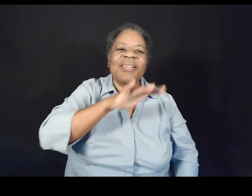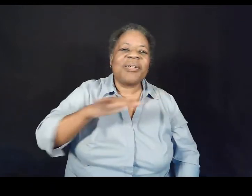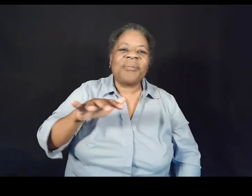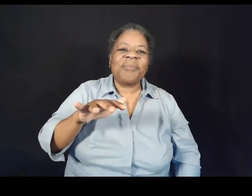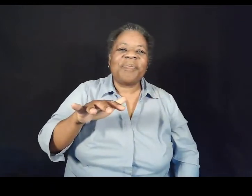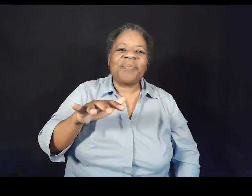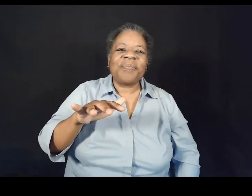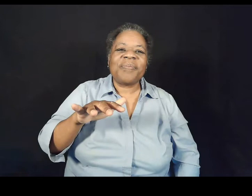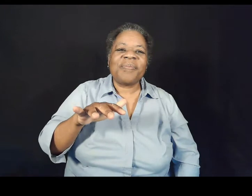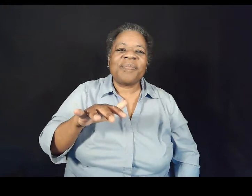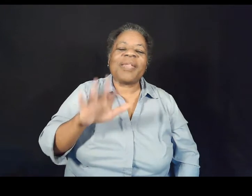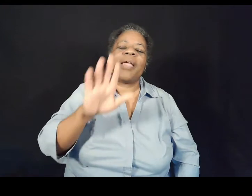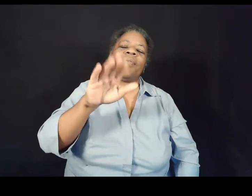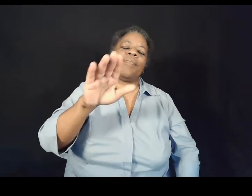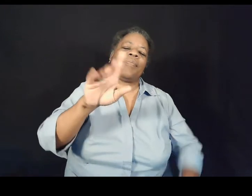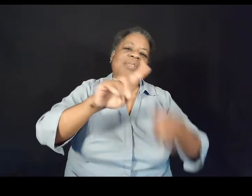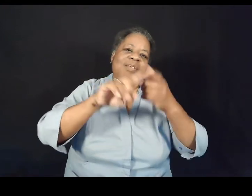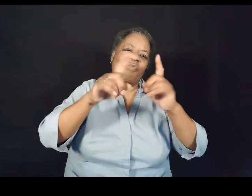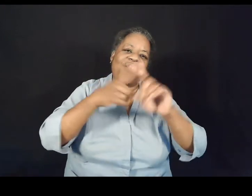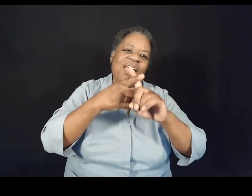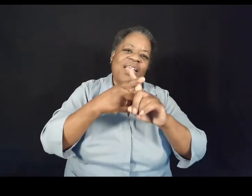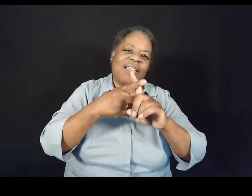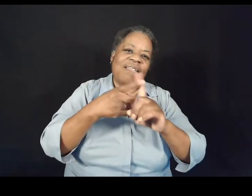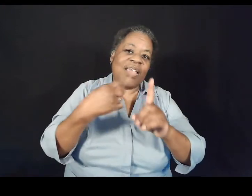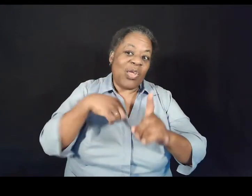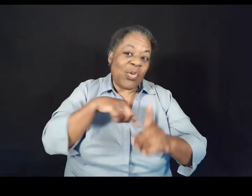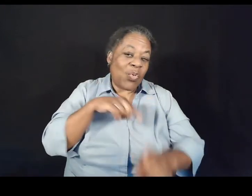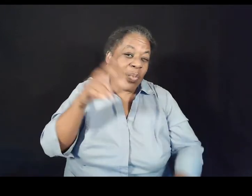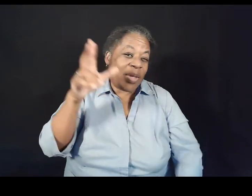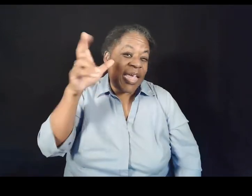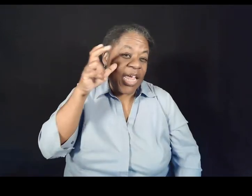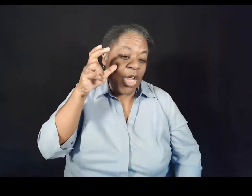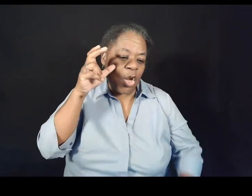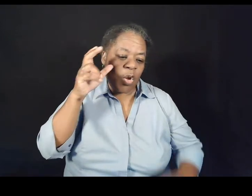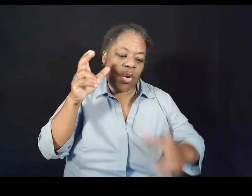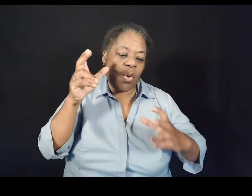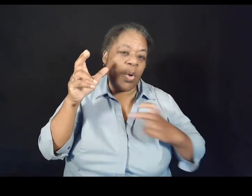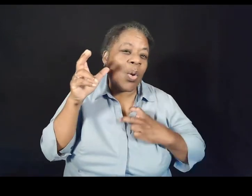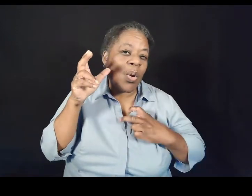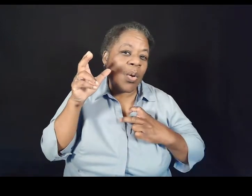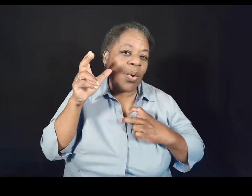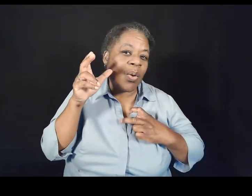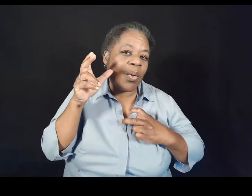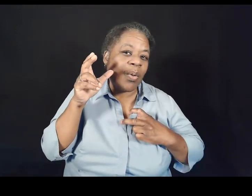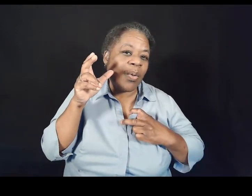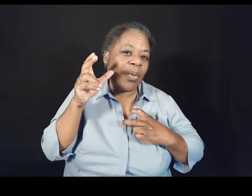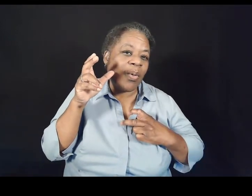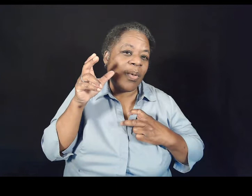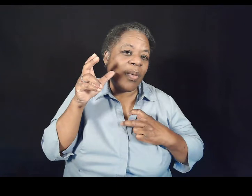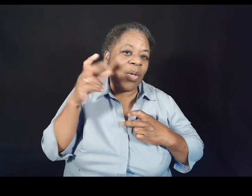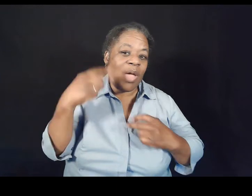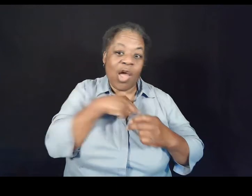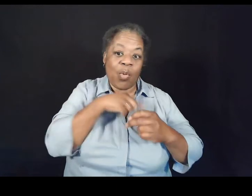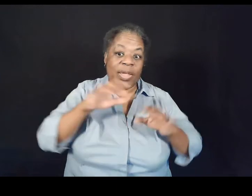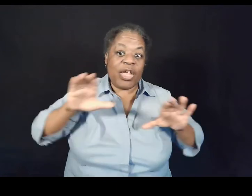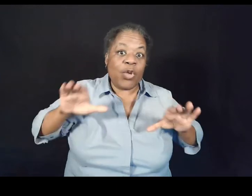Now, friends, are we hearing that? And more importantly, are we doing